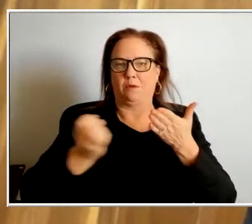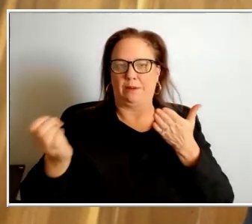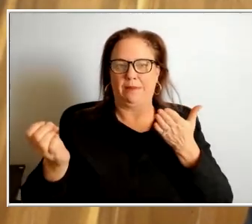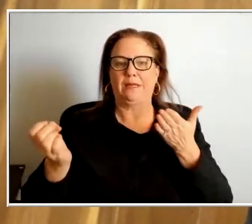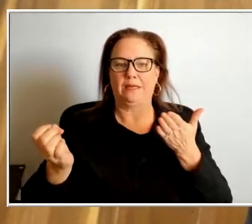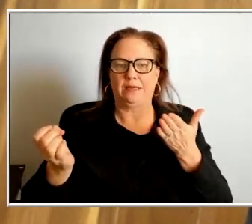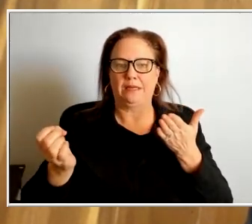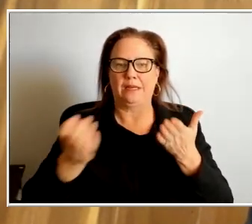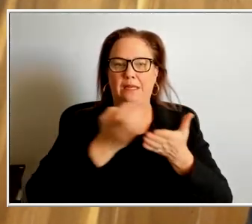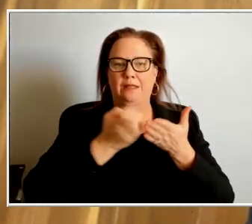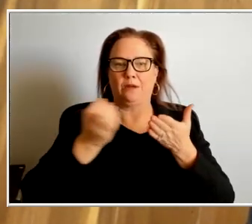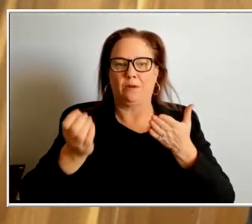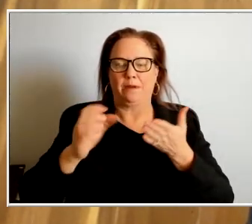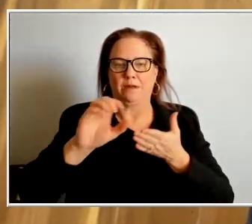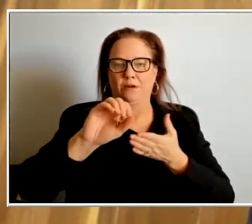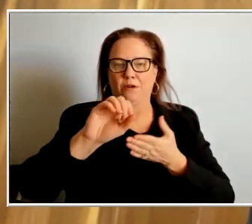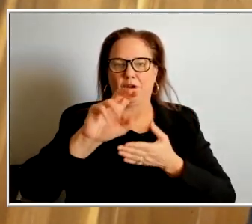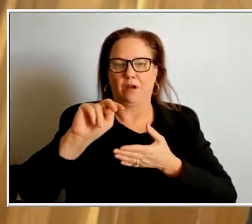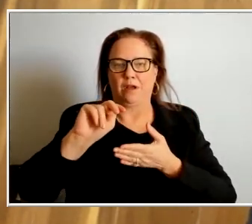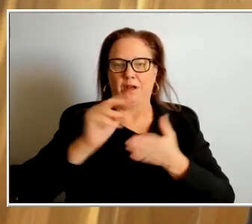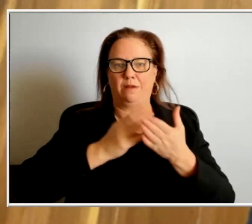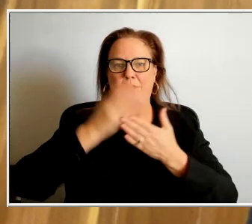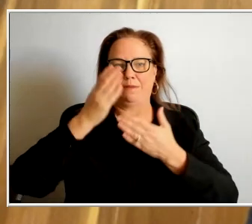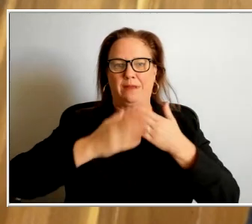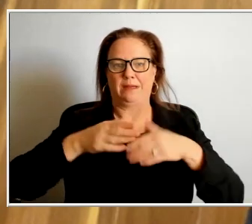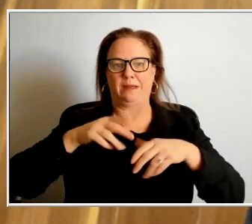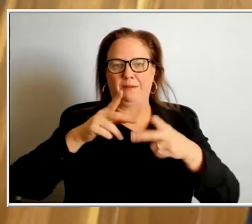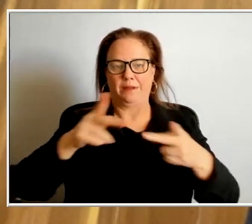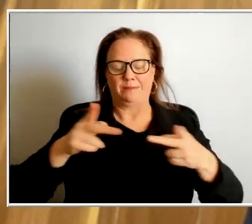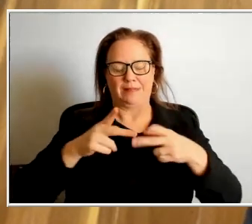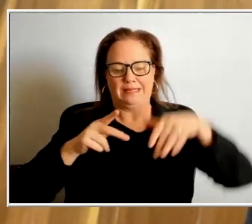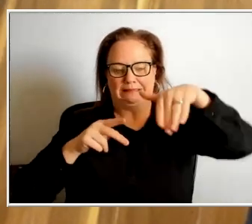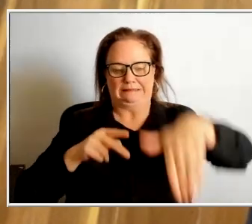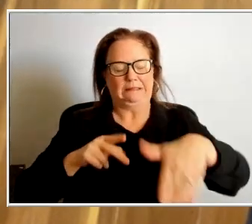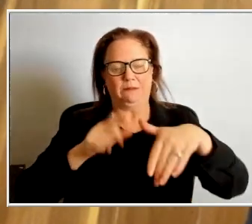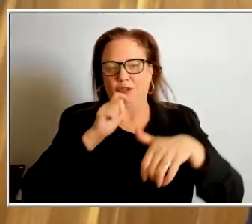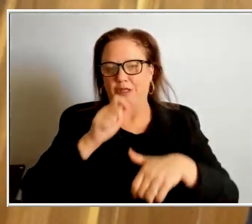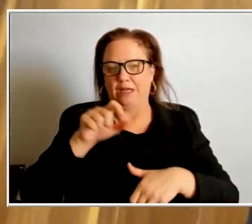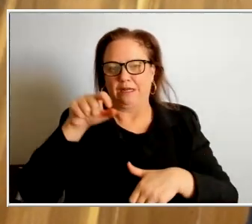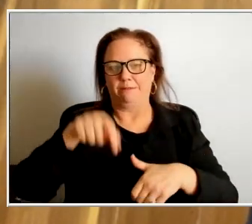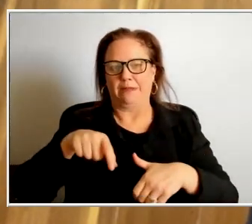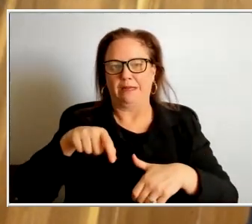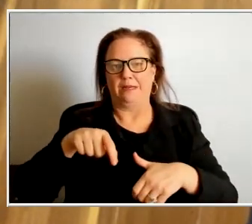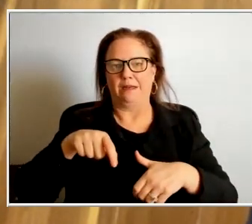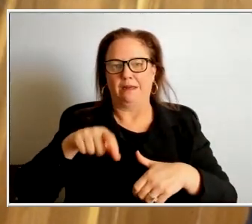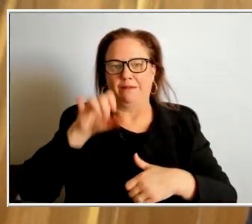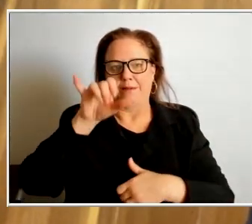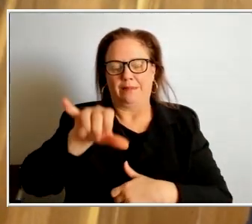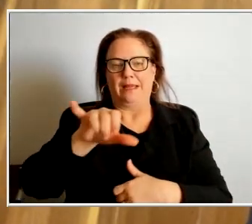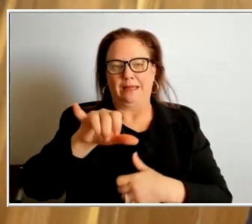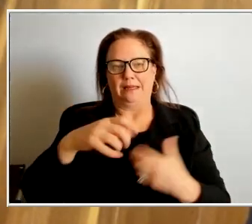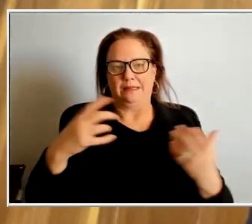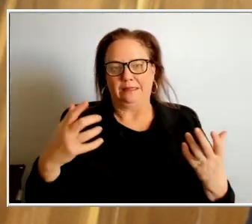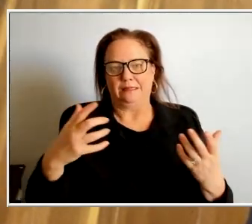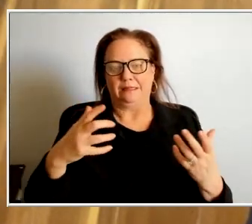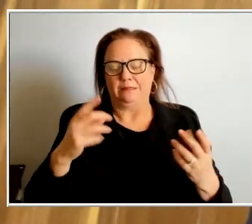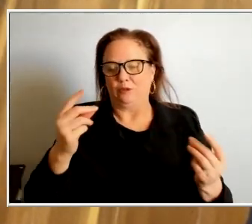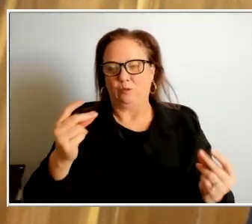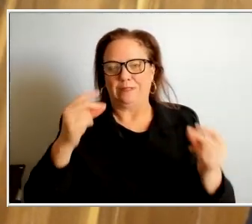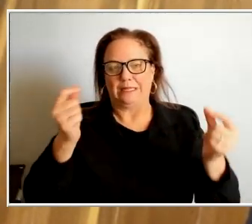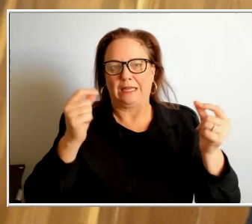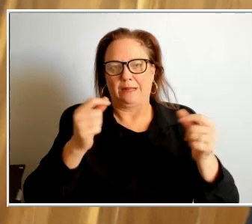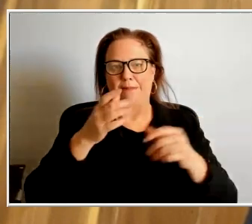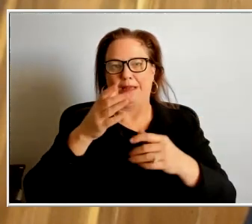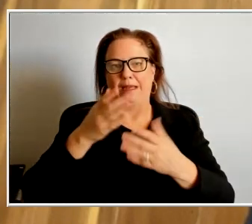and the equipment got turned on while my hand was in a place that it shouldn't have been. And so from there, in a split second, my hand